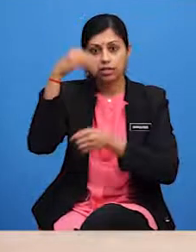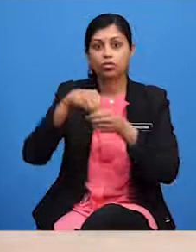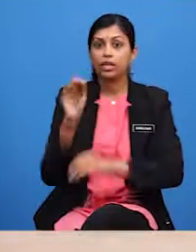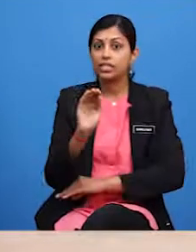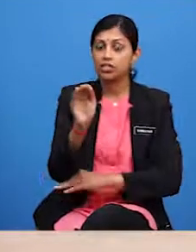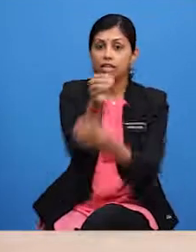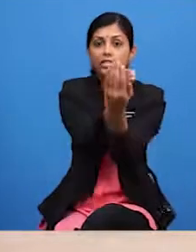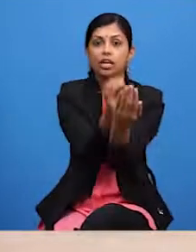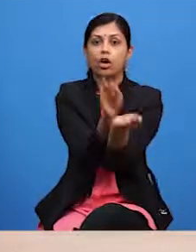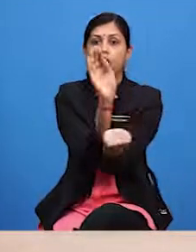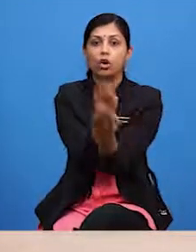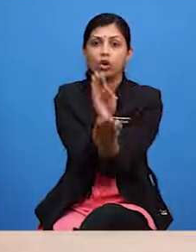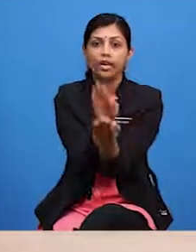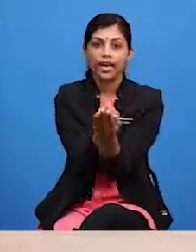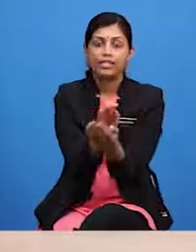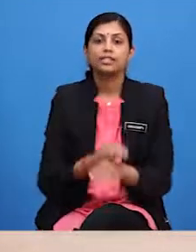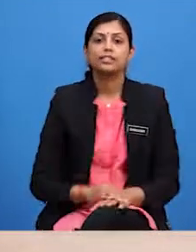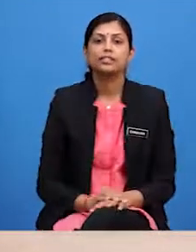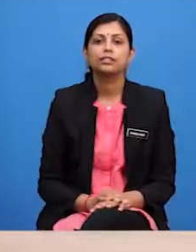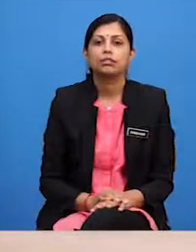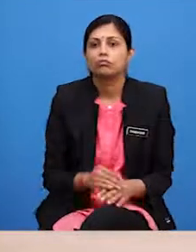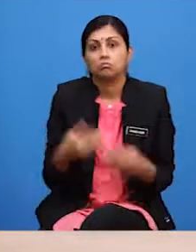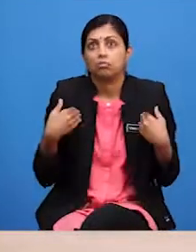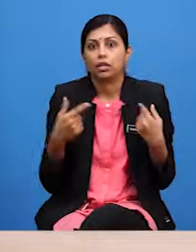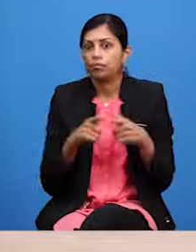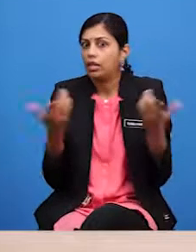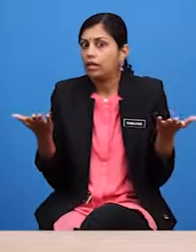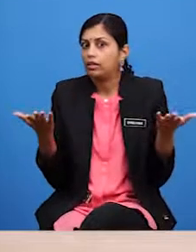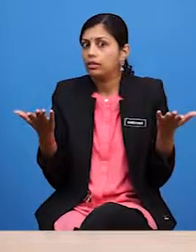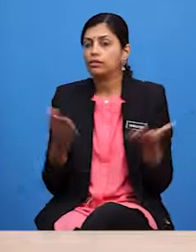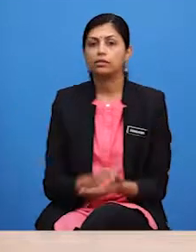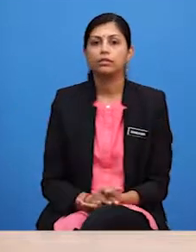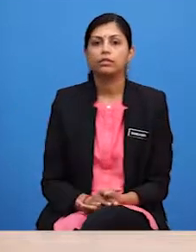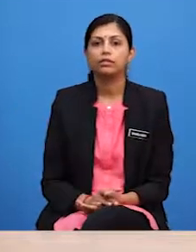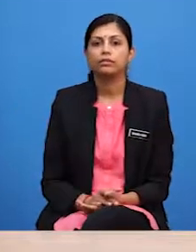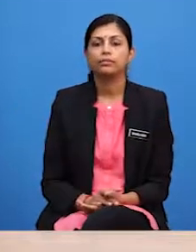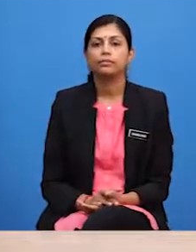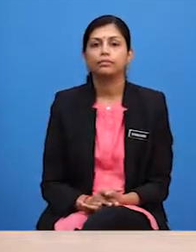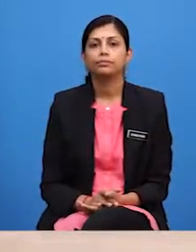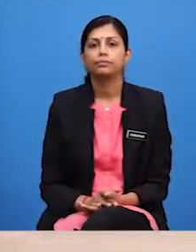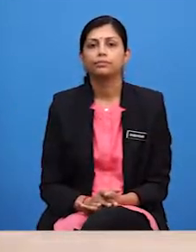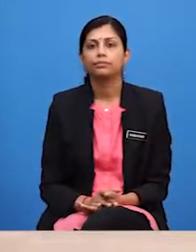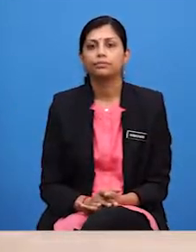snakes, crocodiles, or other kinds of animal that could survive in heat.